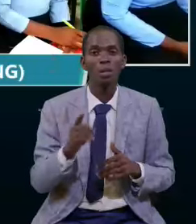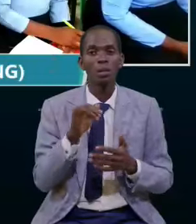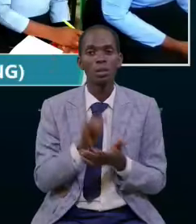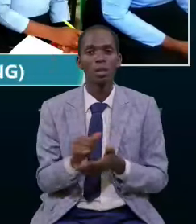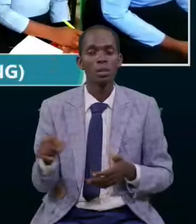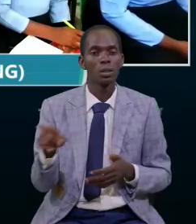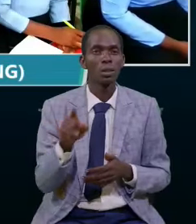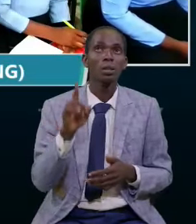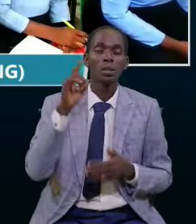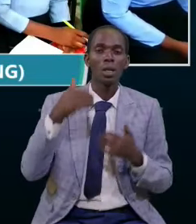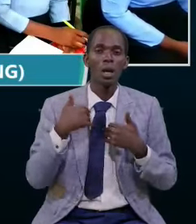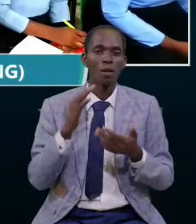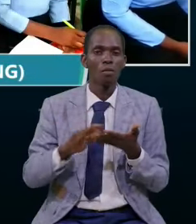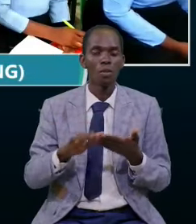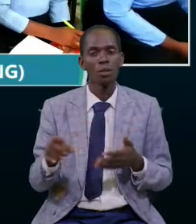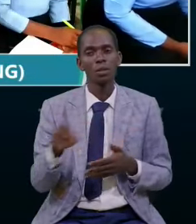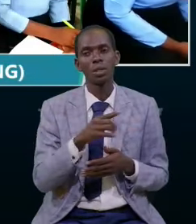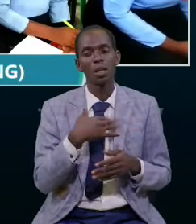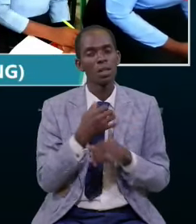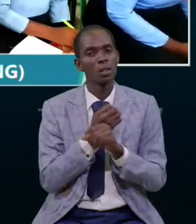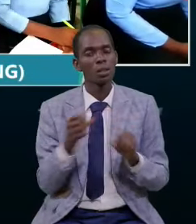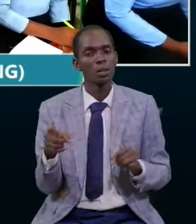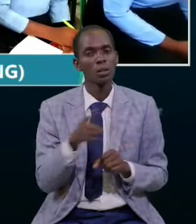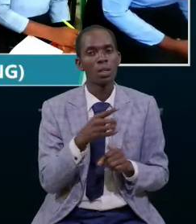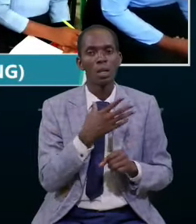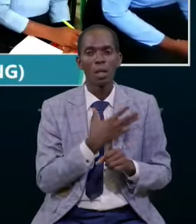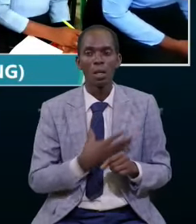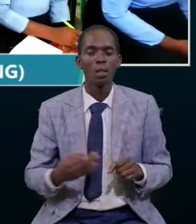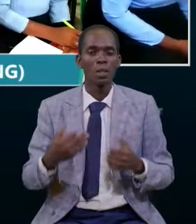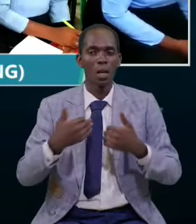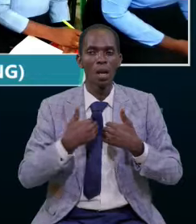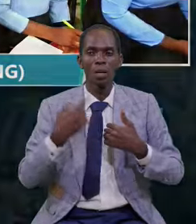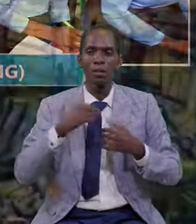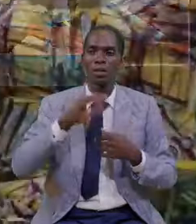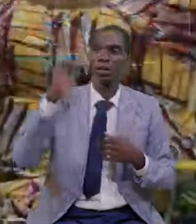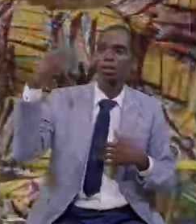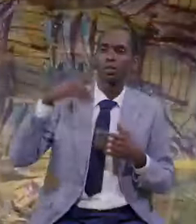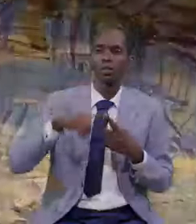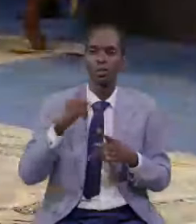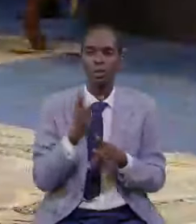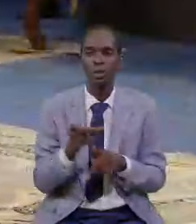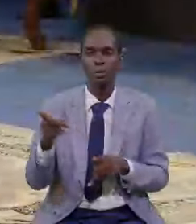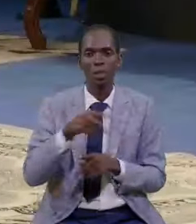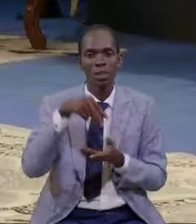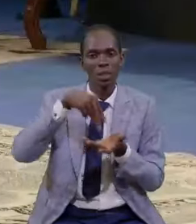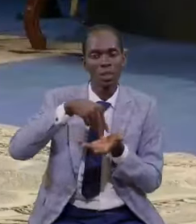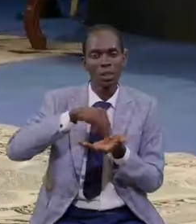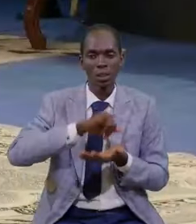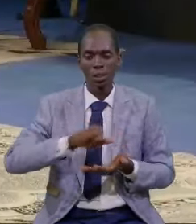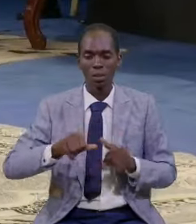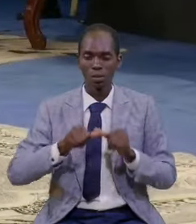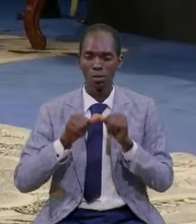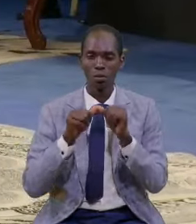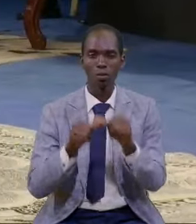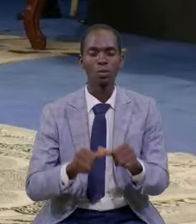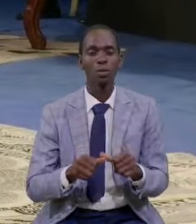he had saved them, and that he had the grace to keep them standing on that word, all they need to